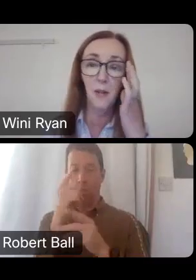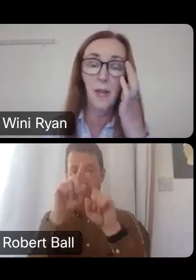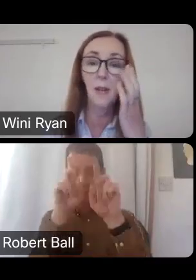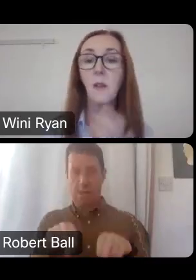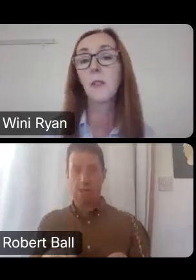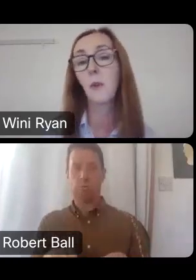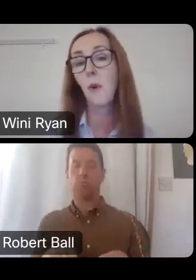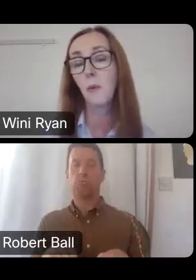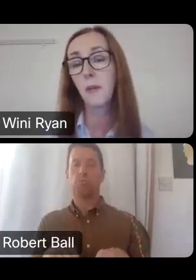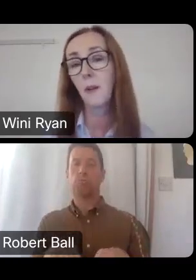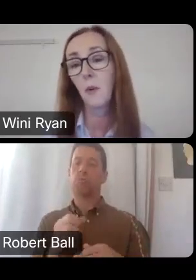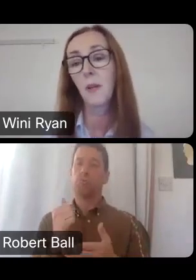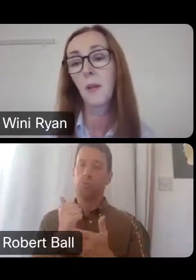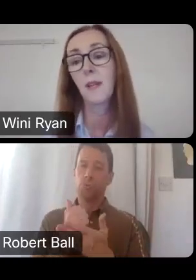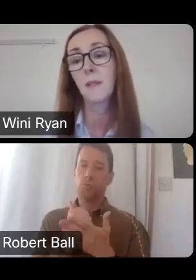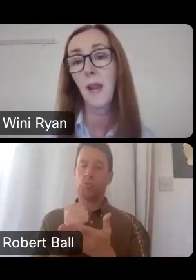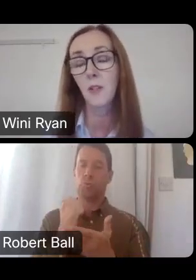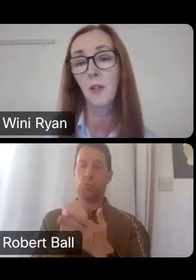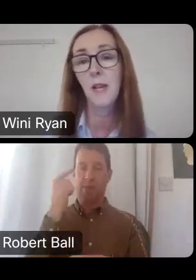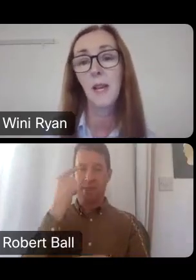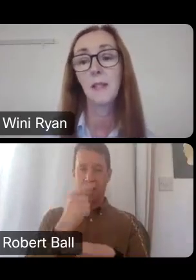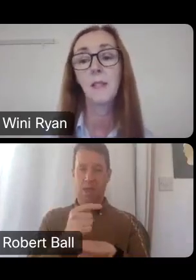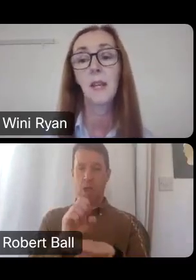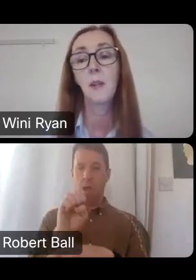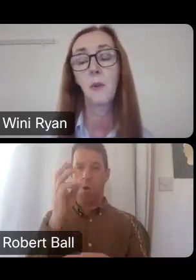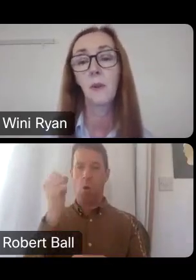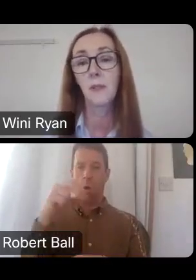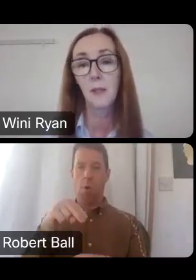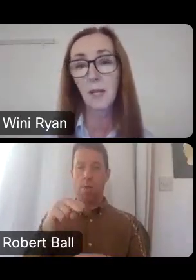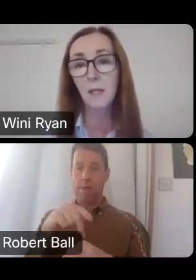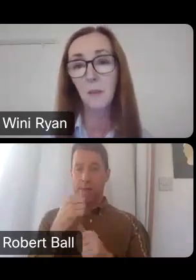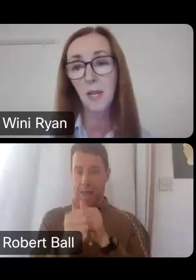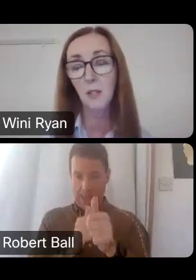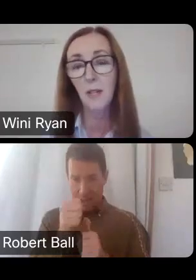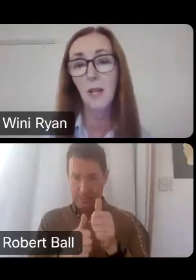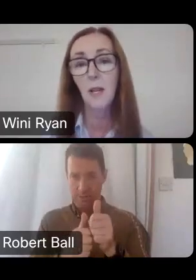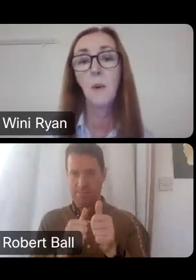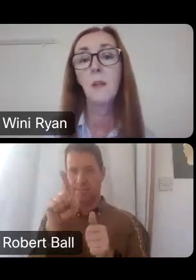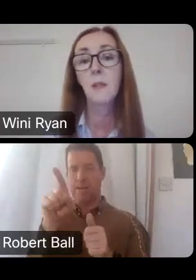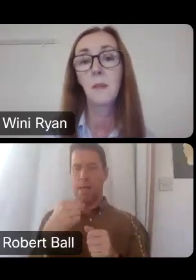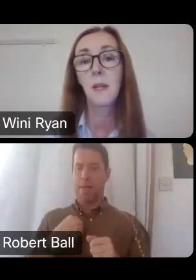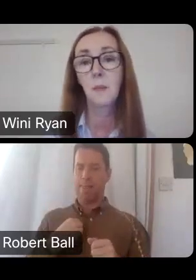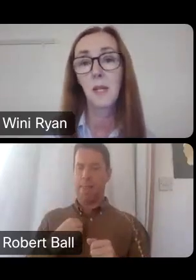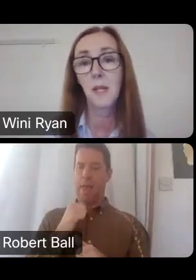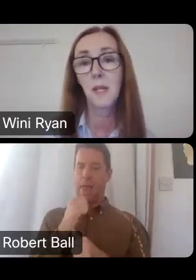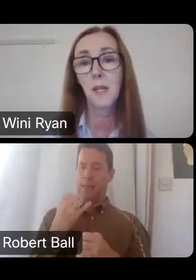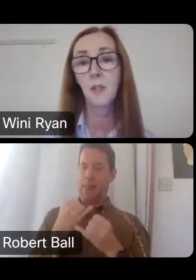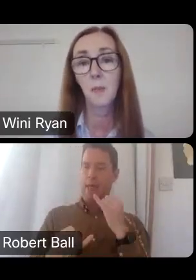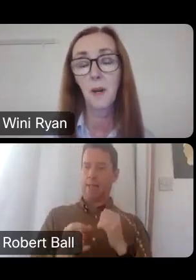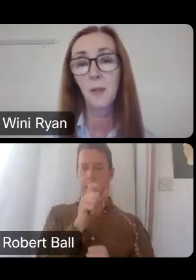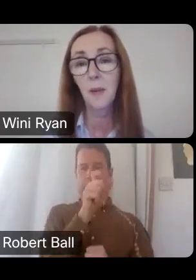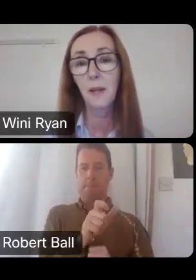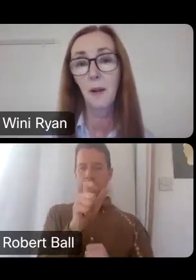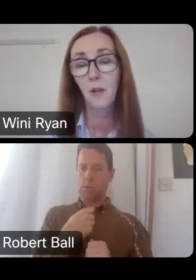picture, and also Owen. Owen is an actor, and he's taking the role of a simulated patient. We use simulated patients as much